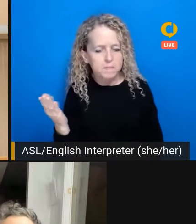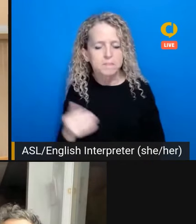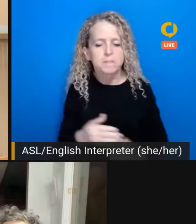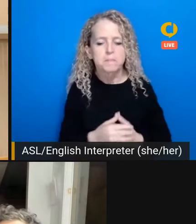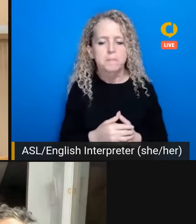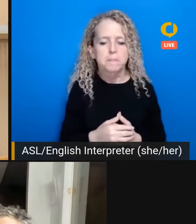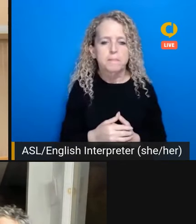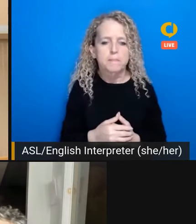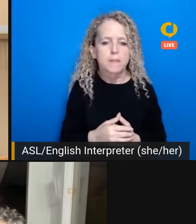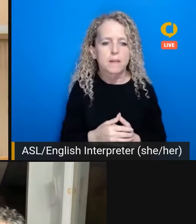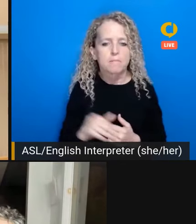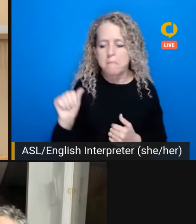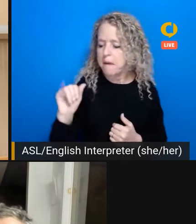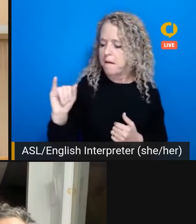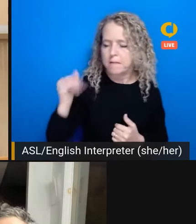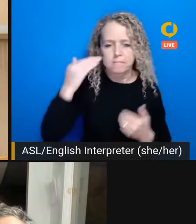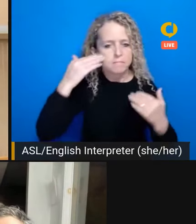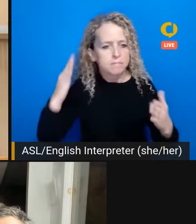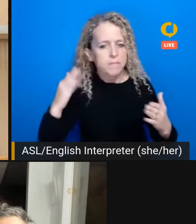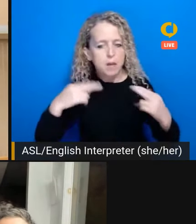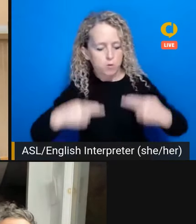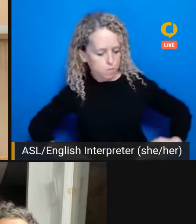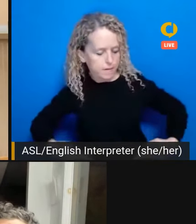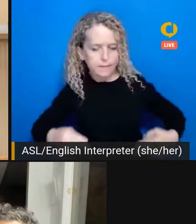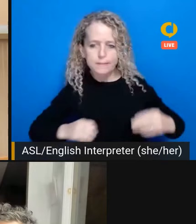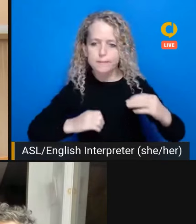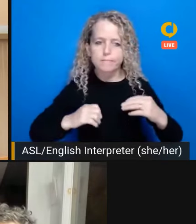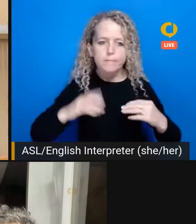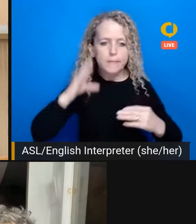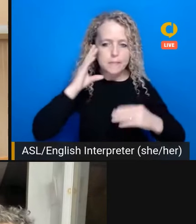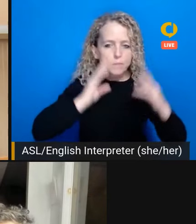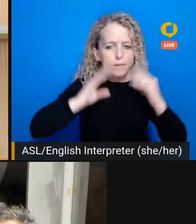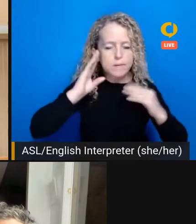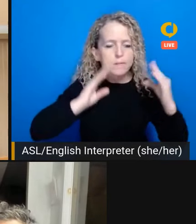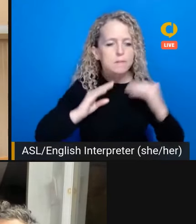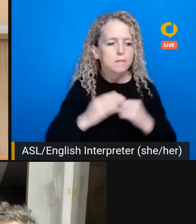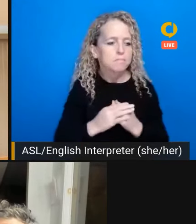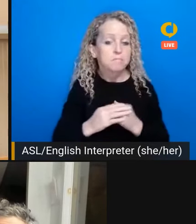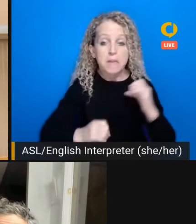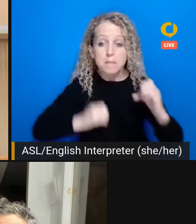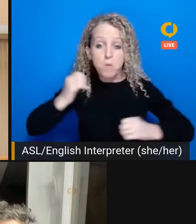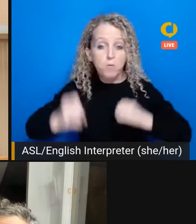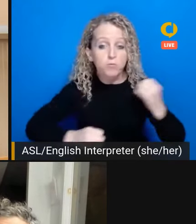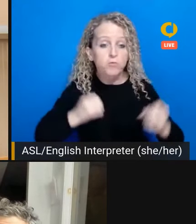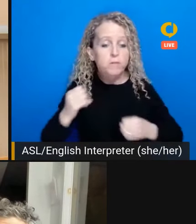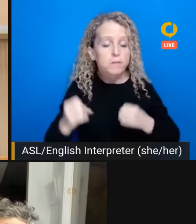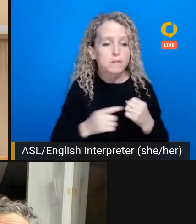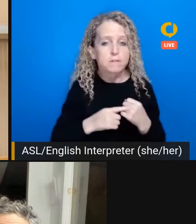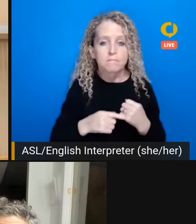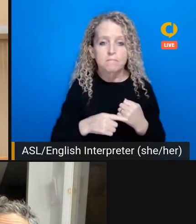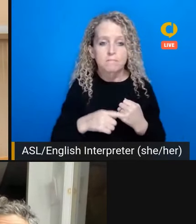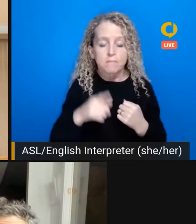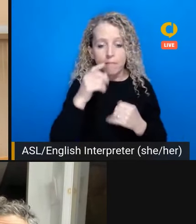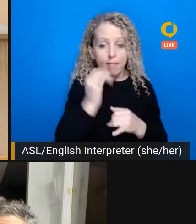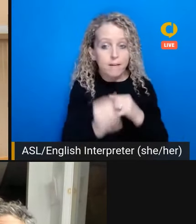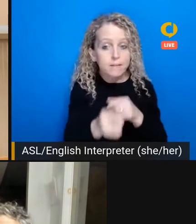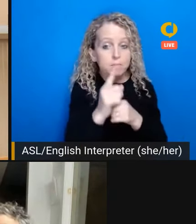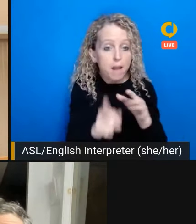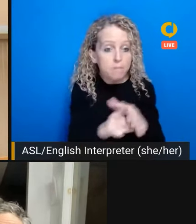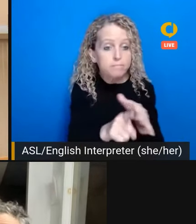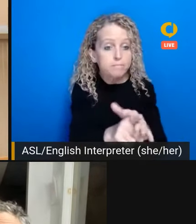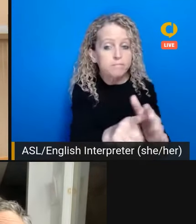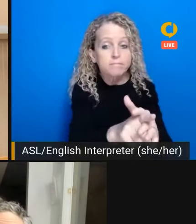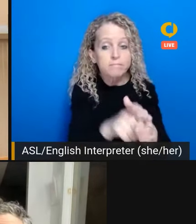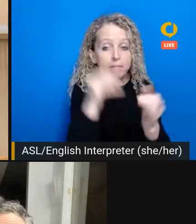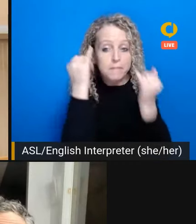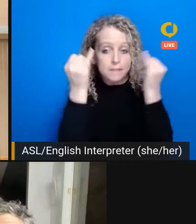human experience and emotion, the whims and the changing nature of the lived experience, of the context that we're in,